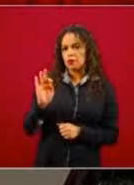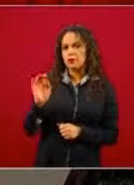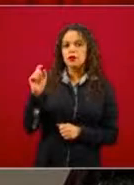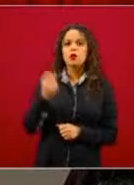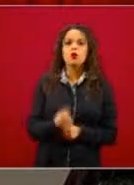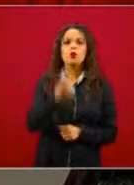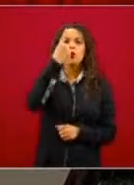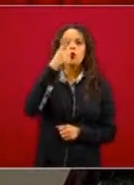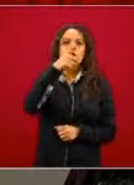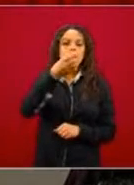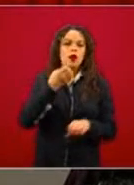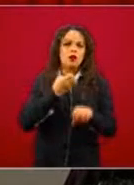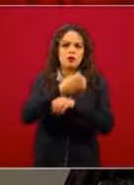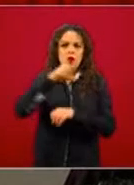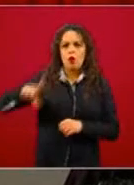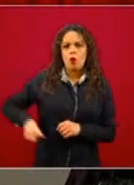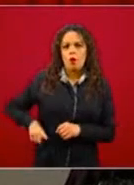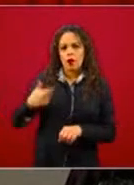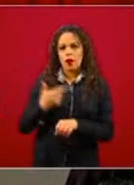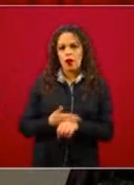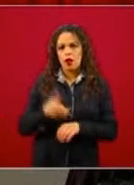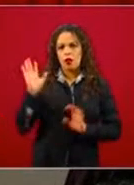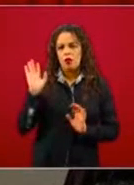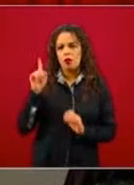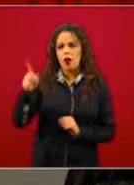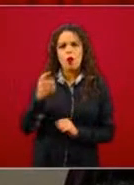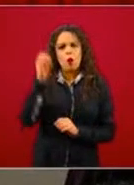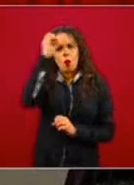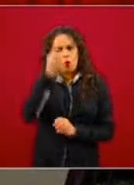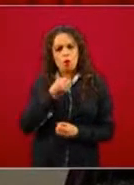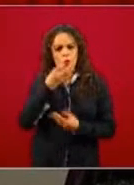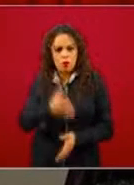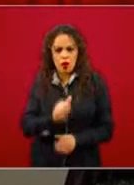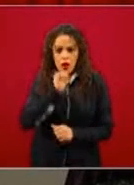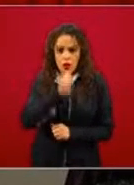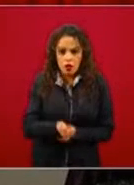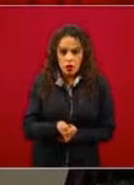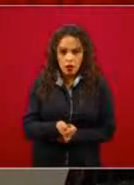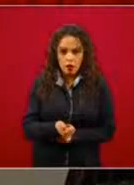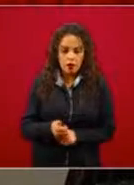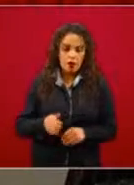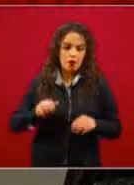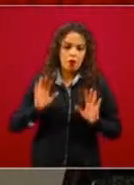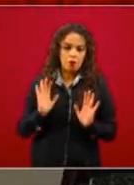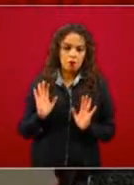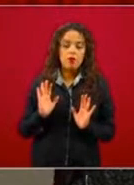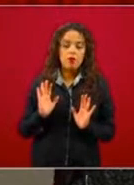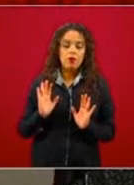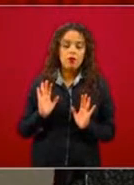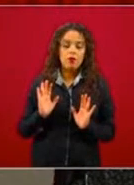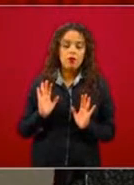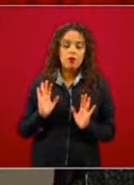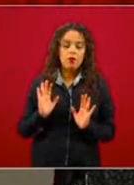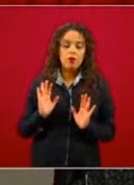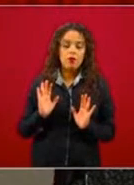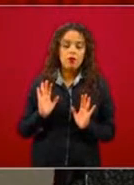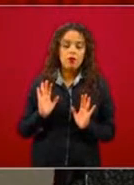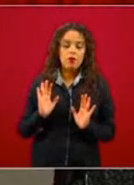If at a given moment any given governor do not have any further opinions, then we